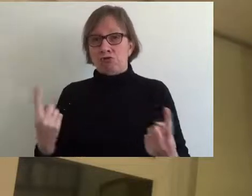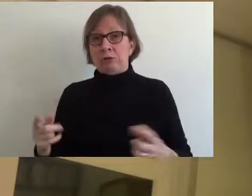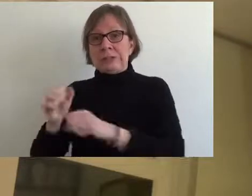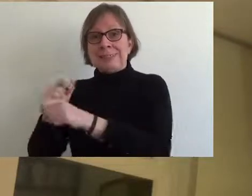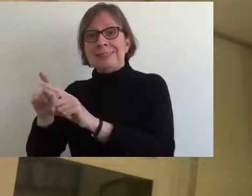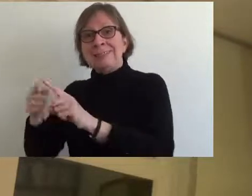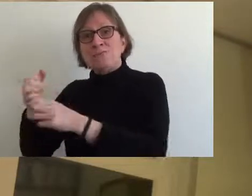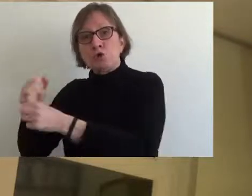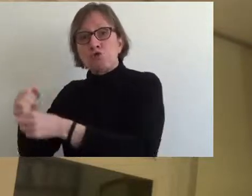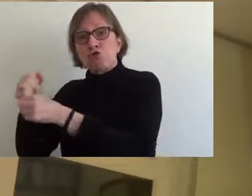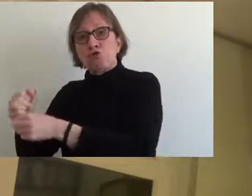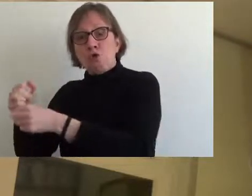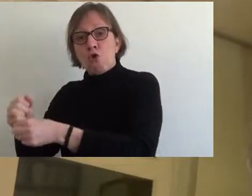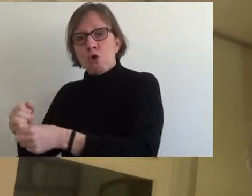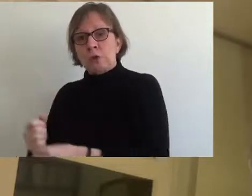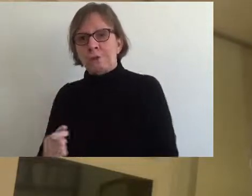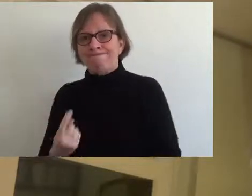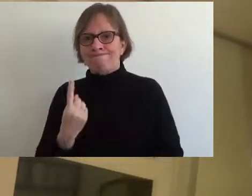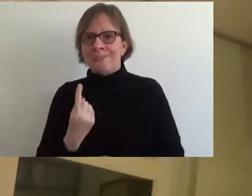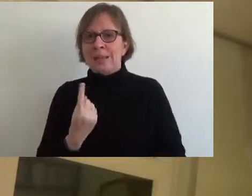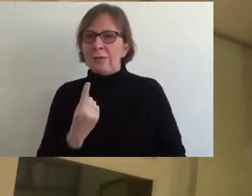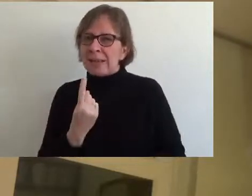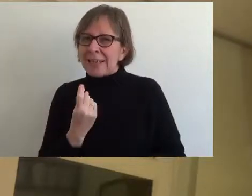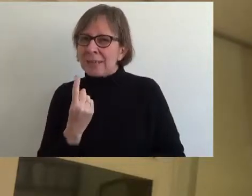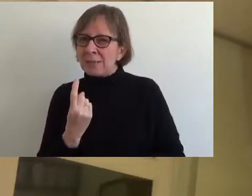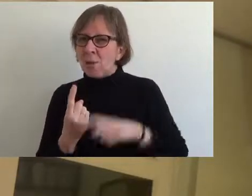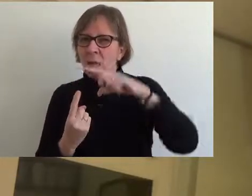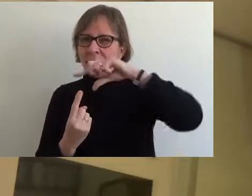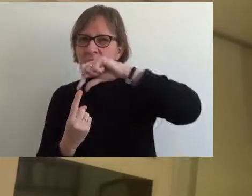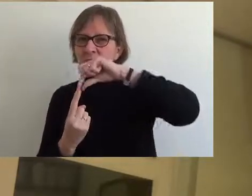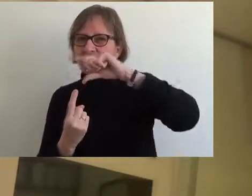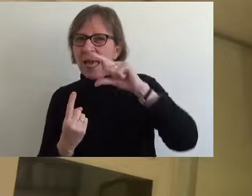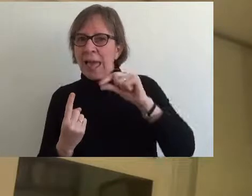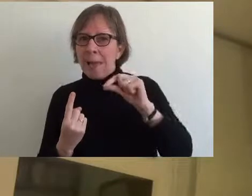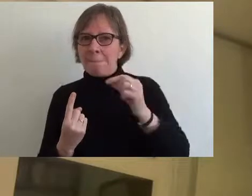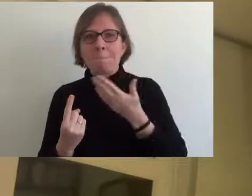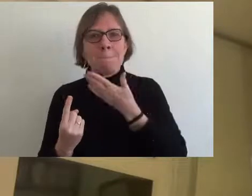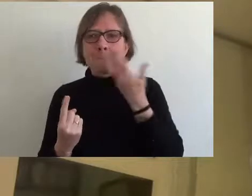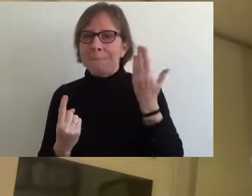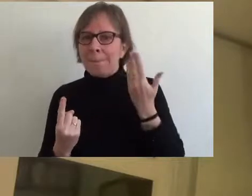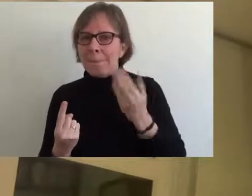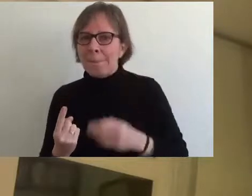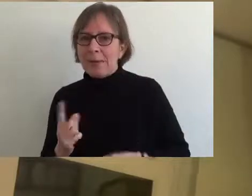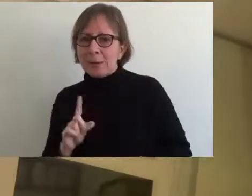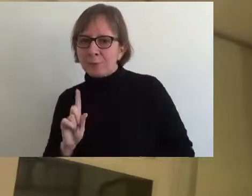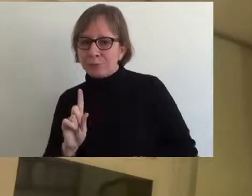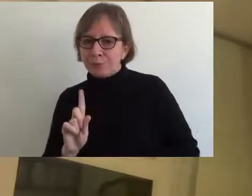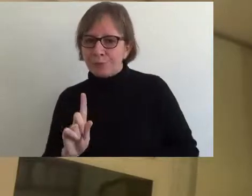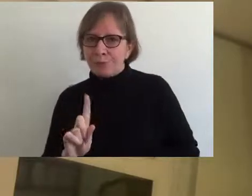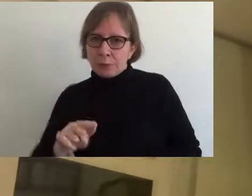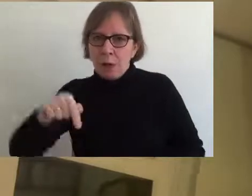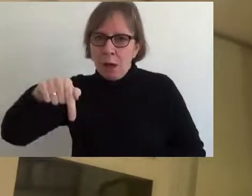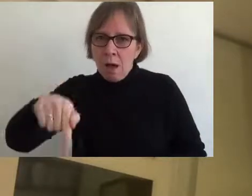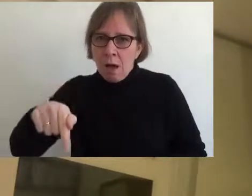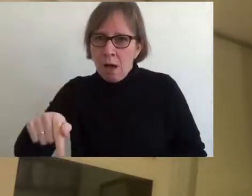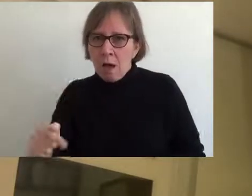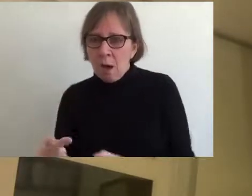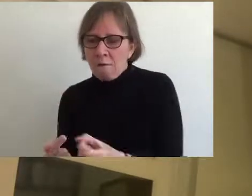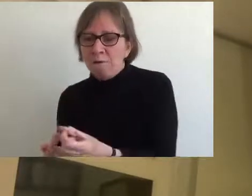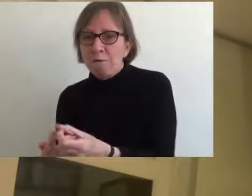they make their way to the middle of the circle where there is a single candle that's lit and they can light their candles from